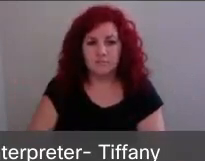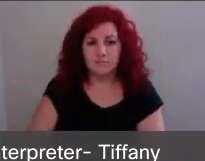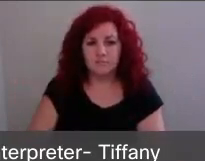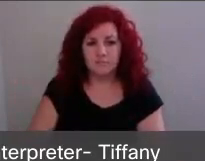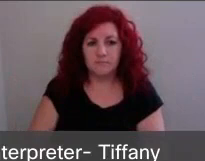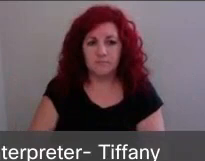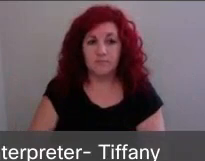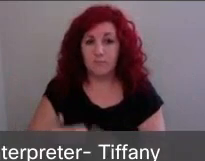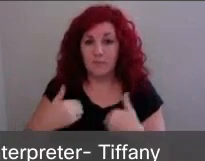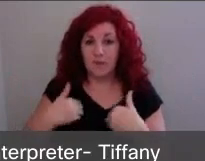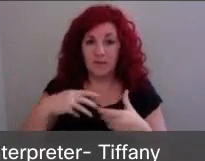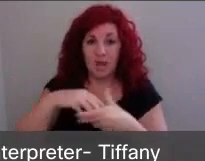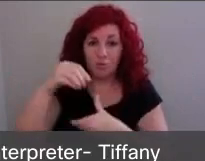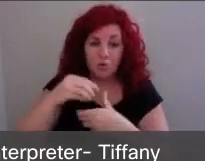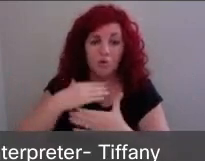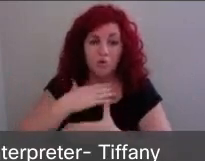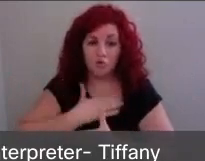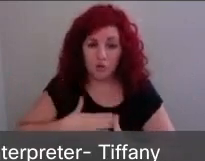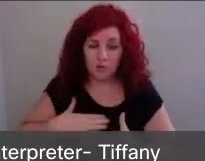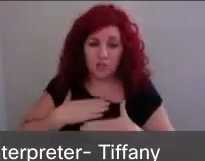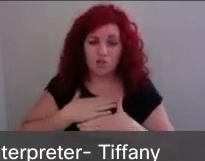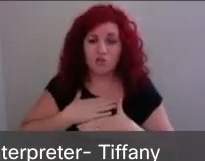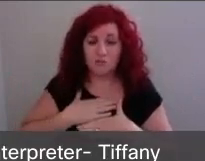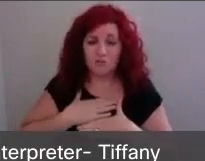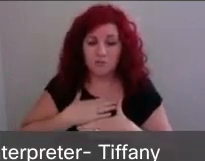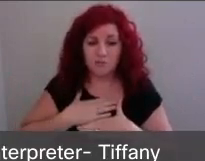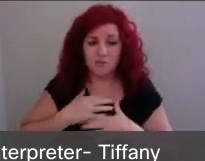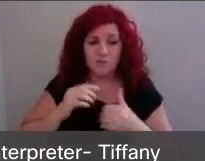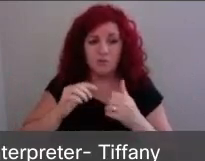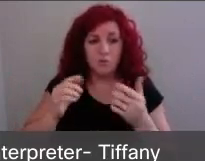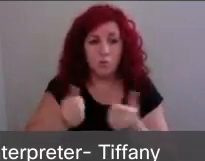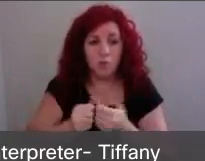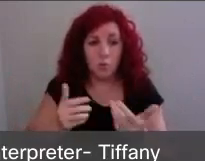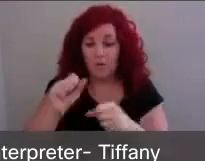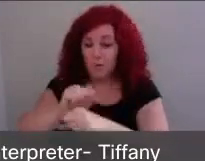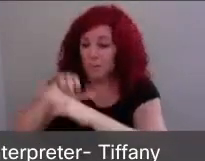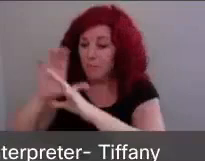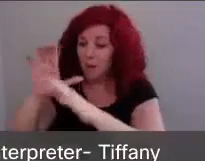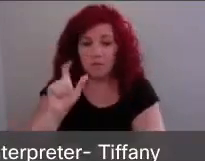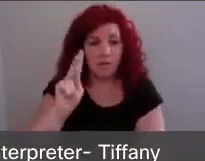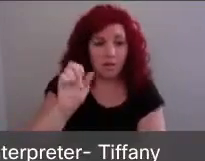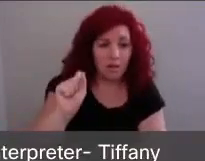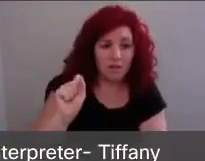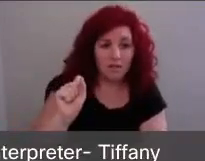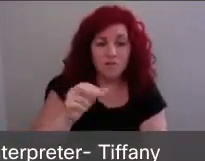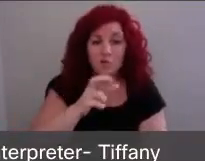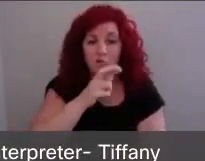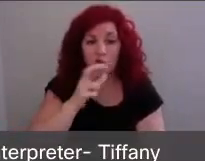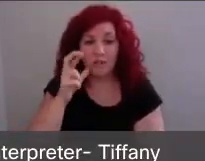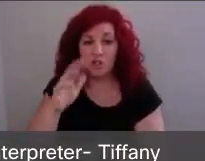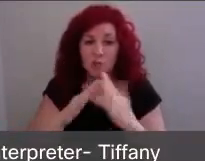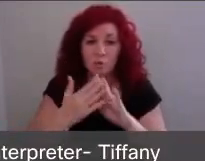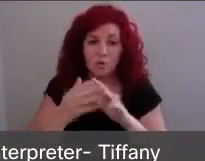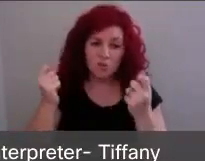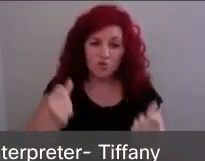outdoor recreation with the lakes and the mountains. Our ranching communities are